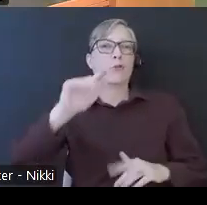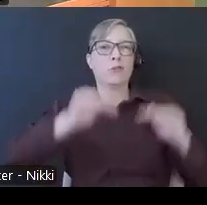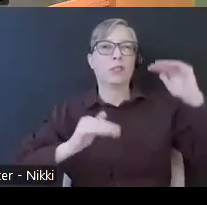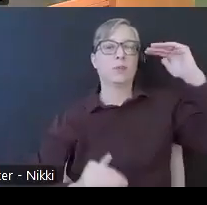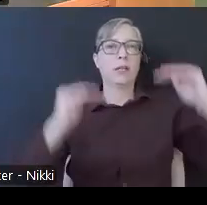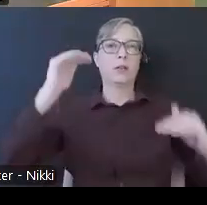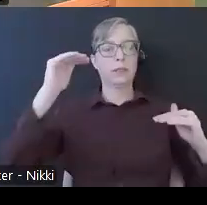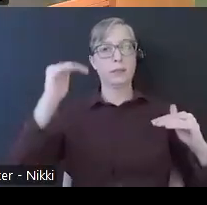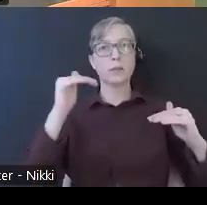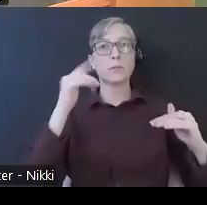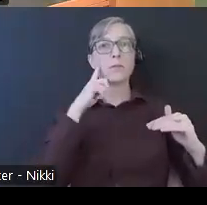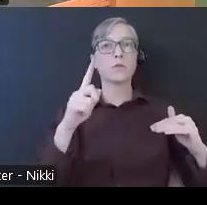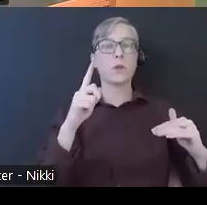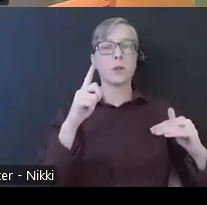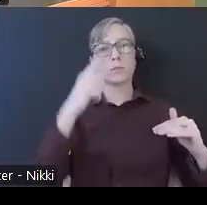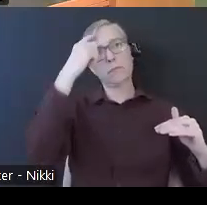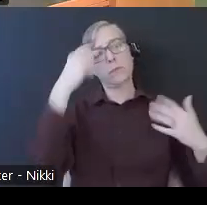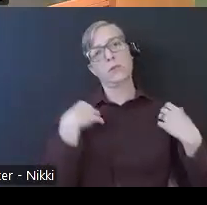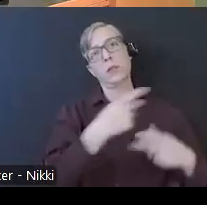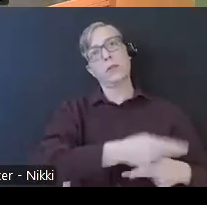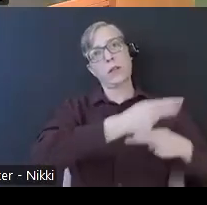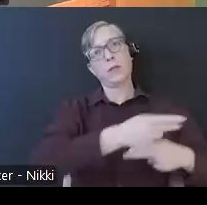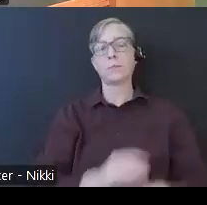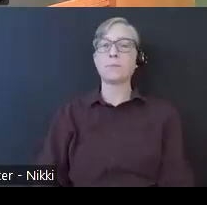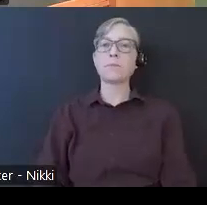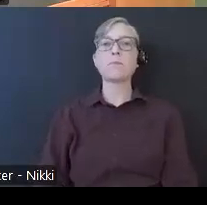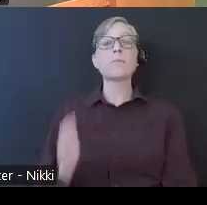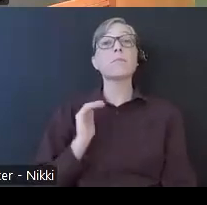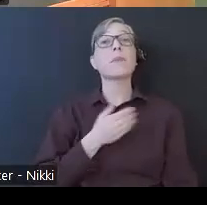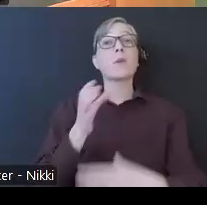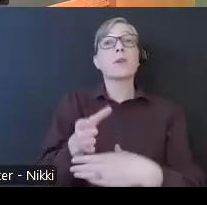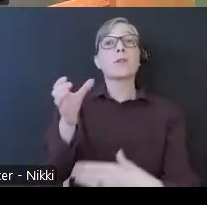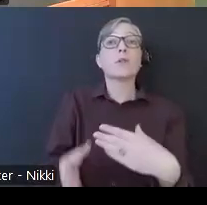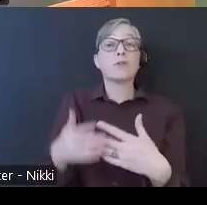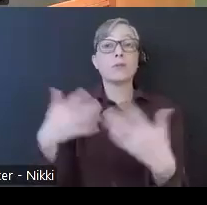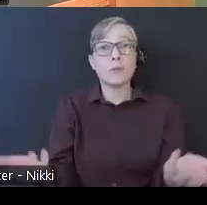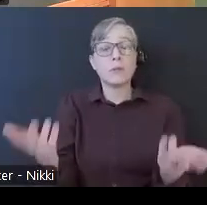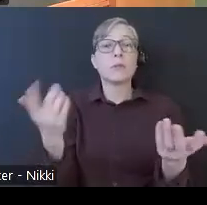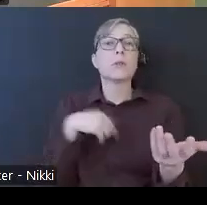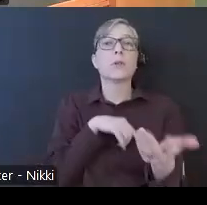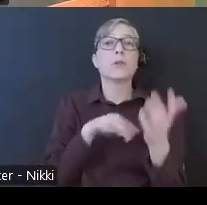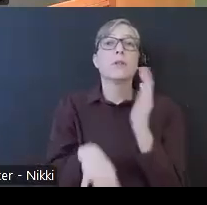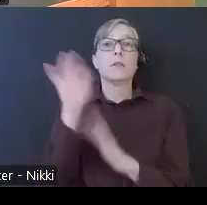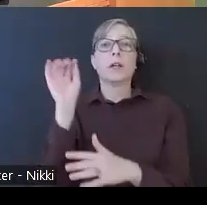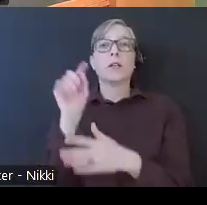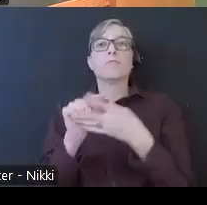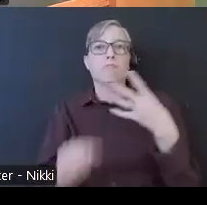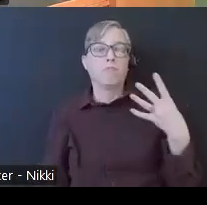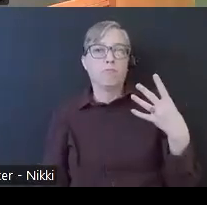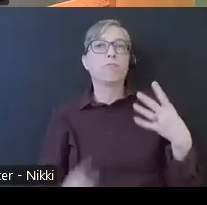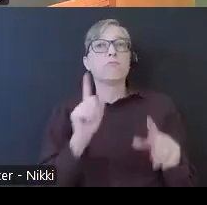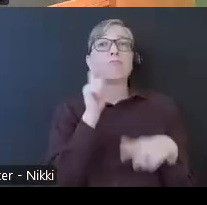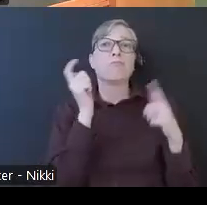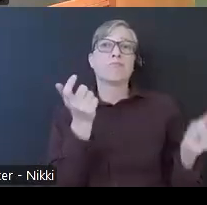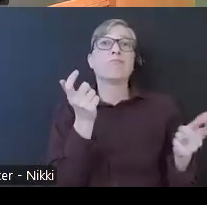conclusion here, large proportions of depressed and anxious people will engage with online care. Computerized CBT is effective and